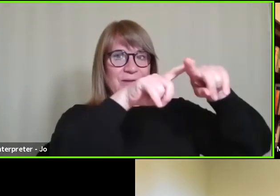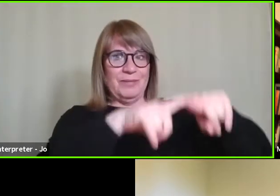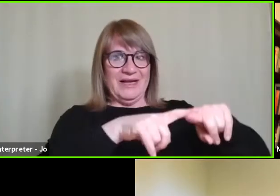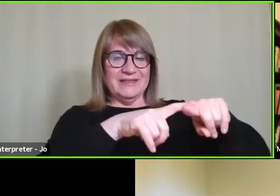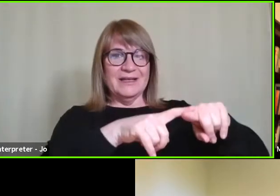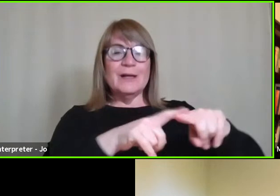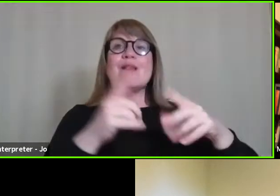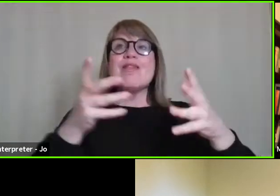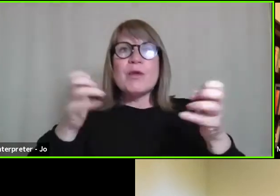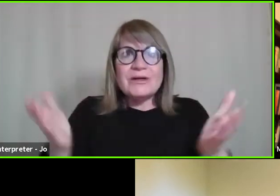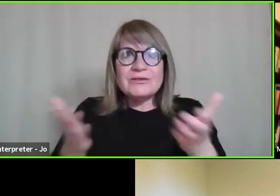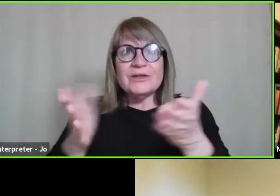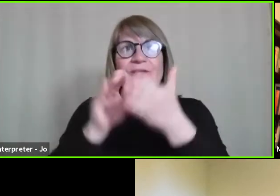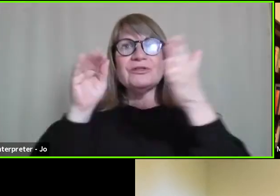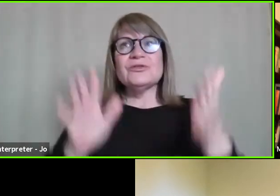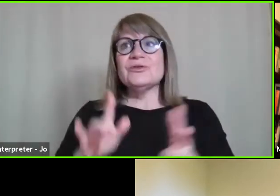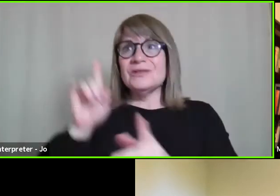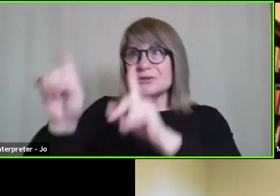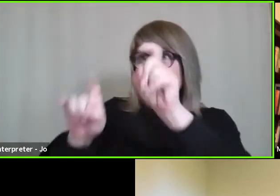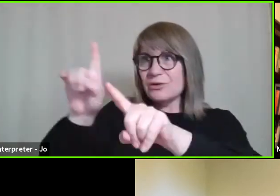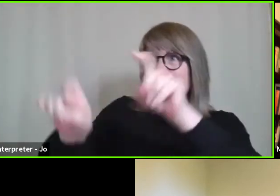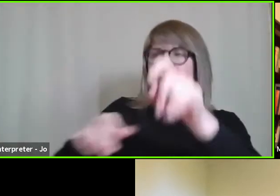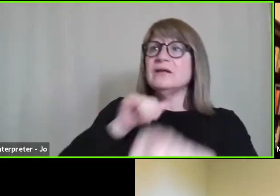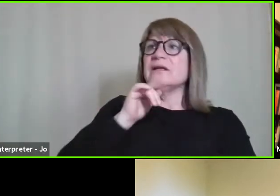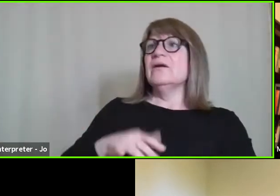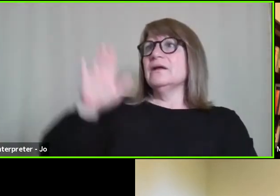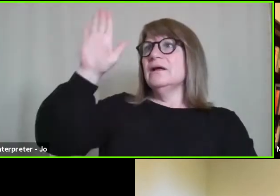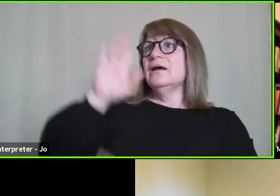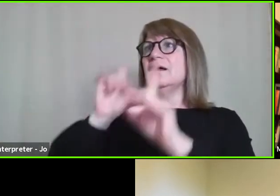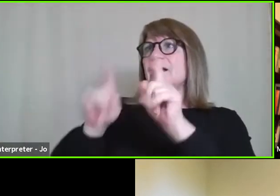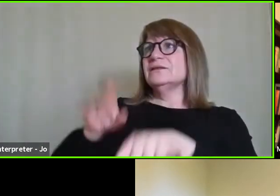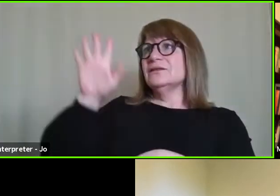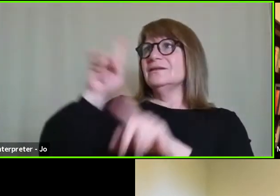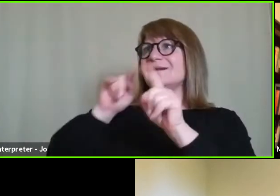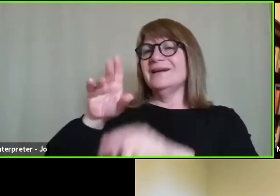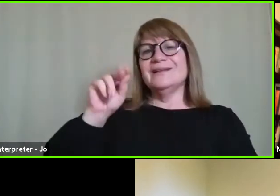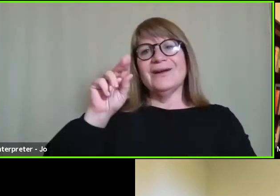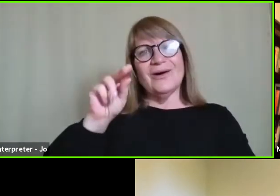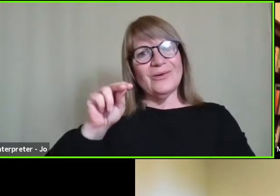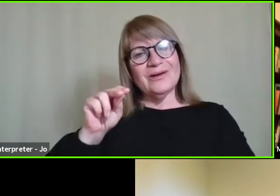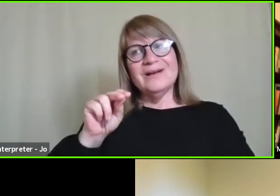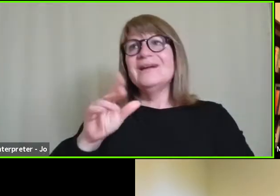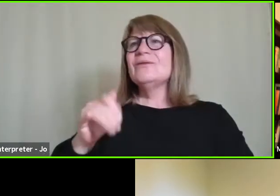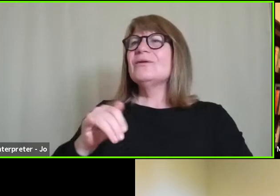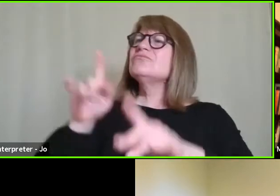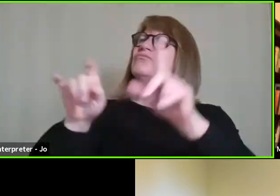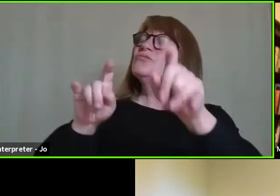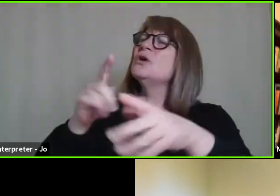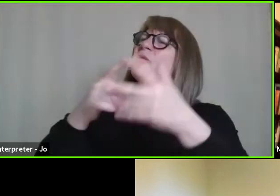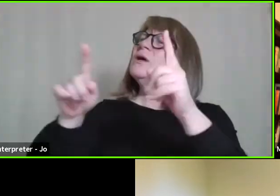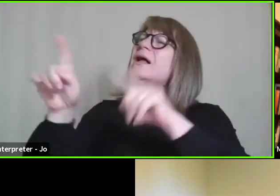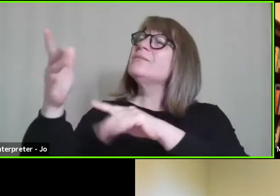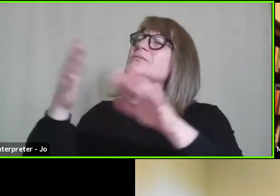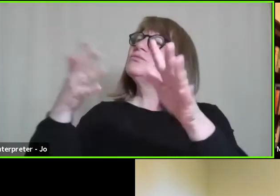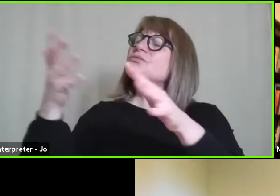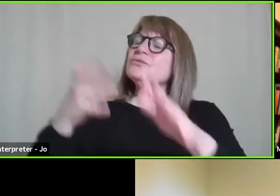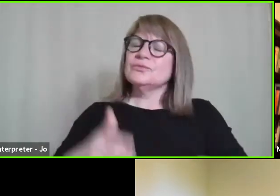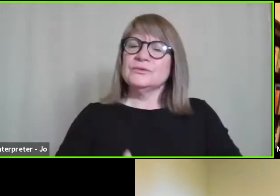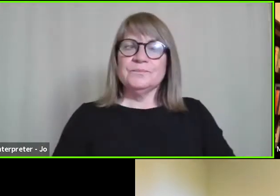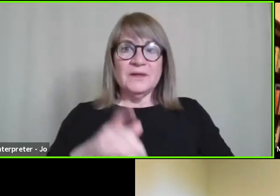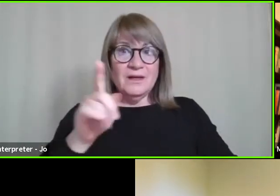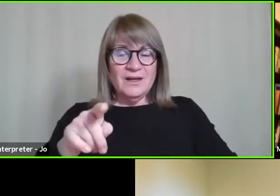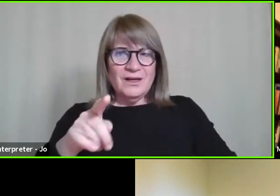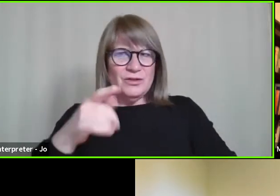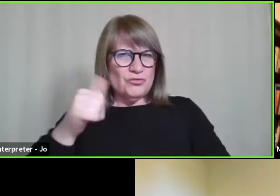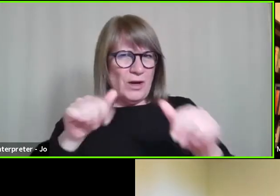of and i think at that point education becomes valuable again it becomes less about identifying which students are fit or